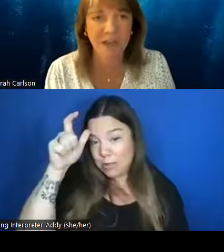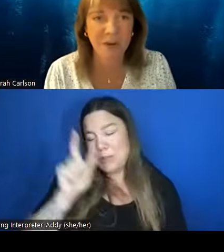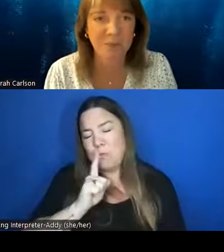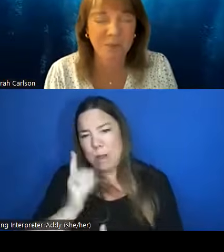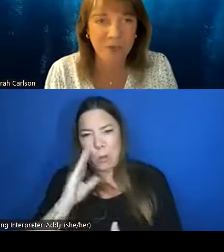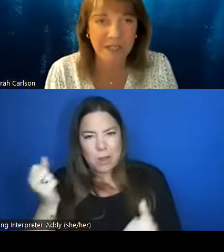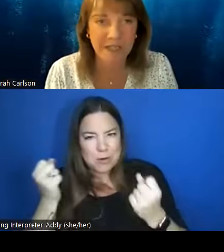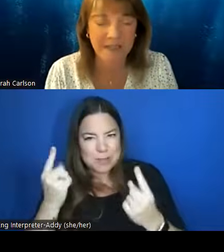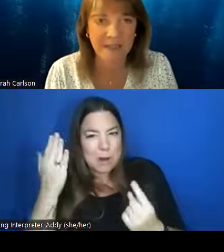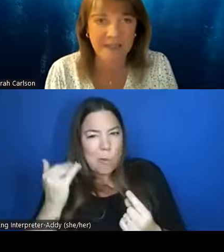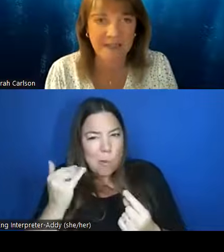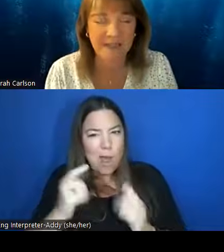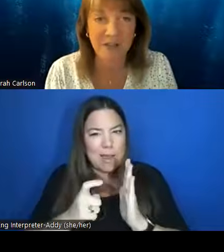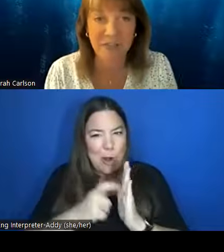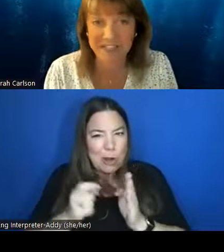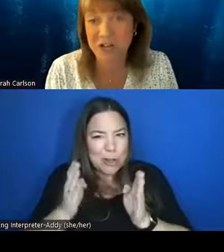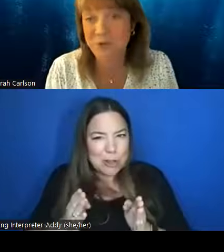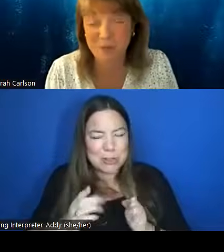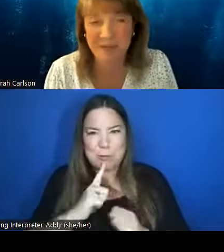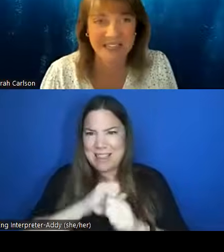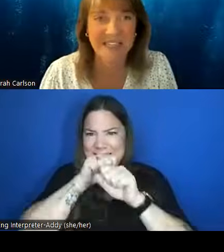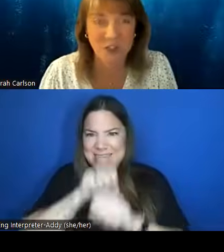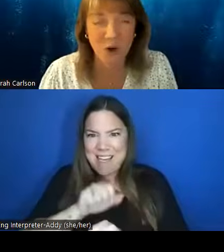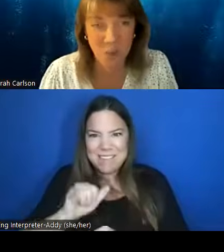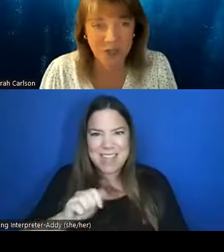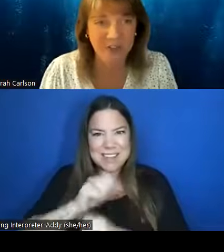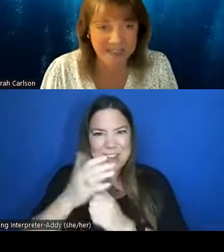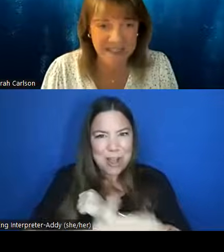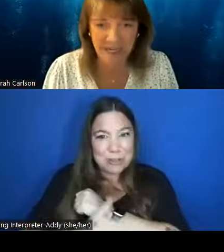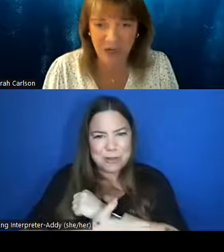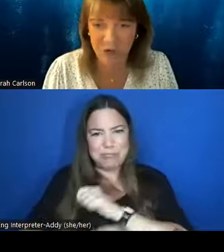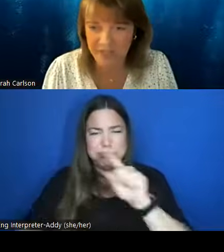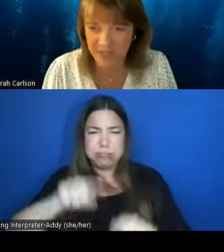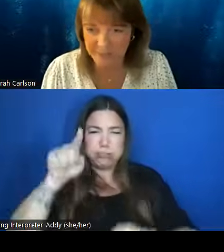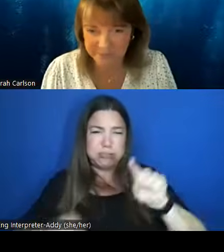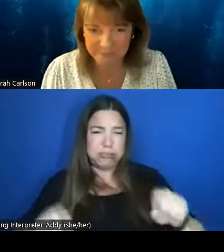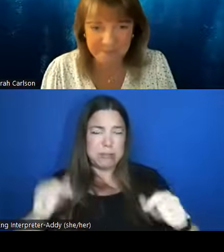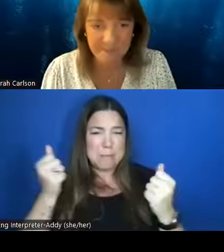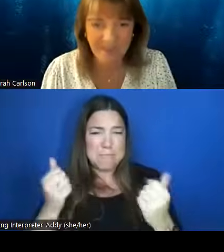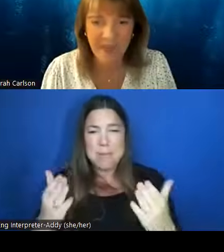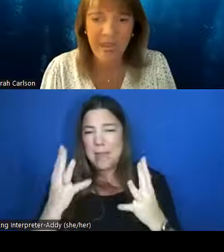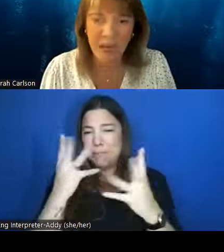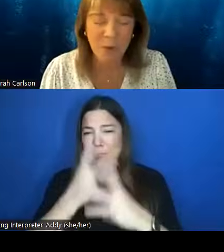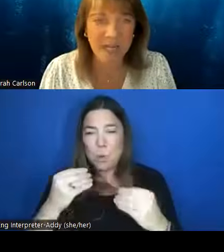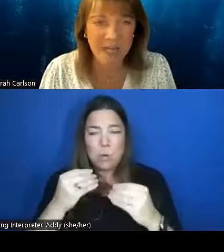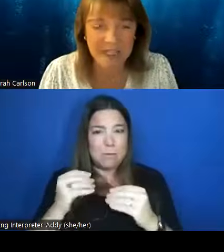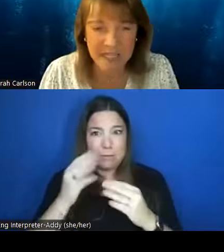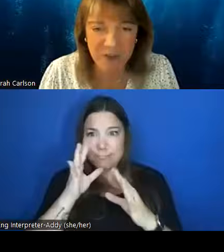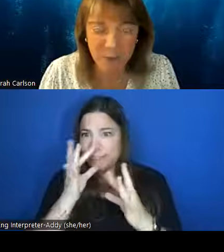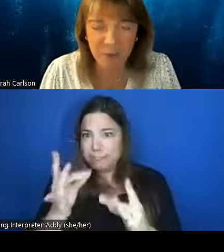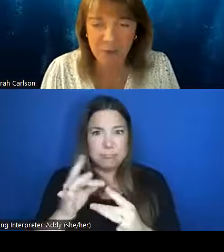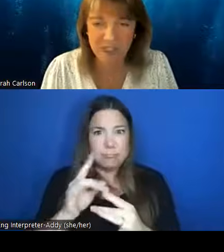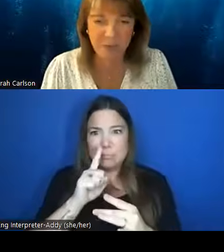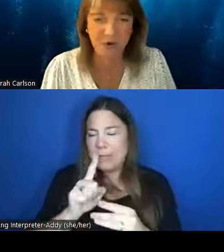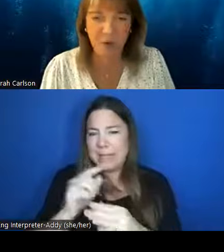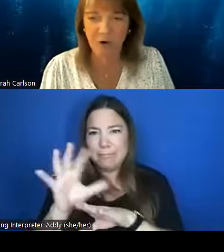archaeologists really love this country, because it has so much fascinating coastline. And we will actually see the